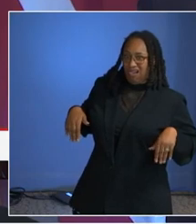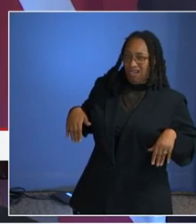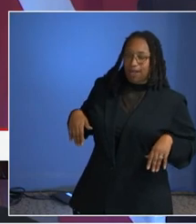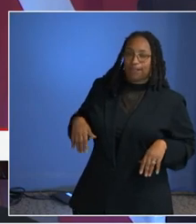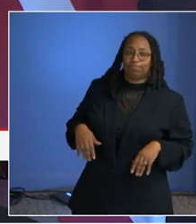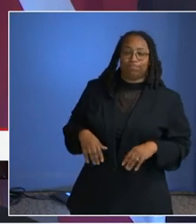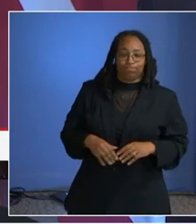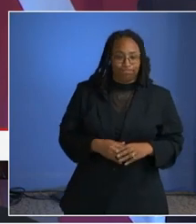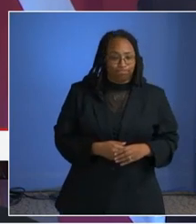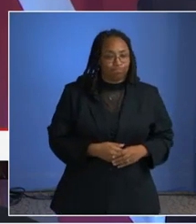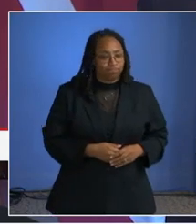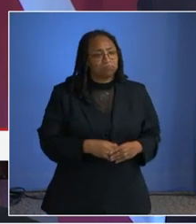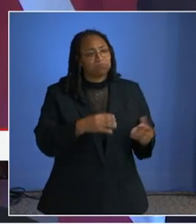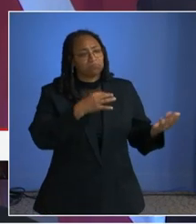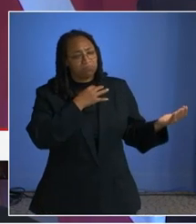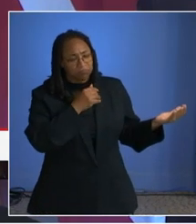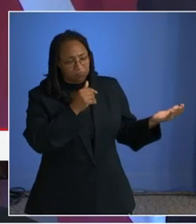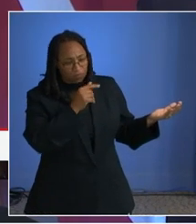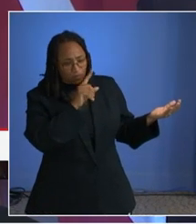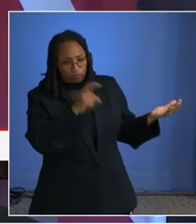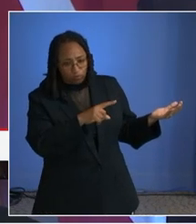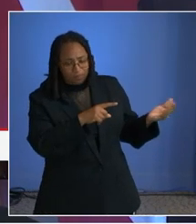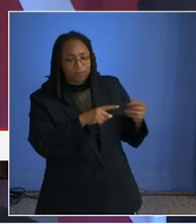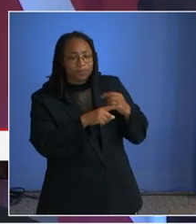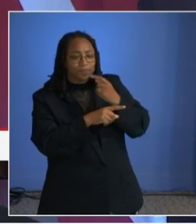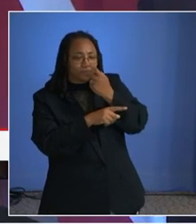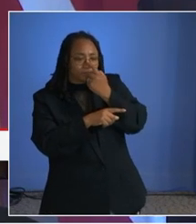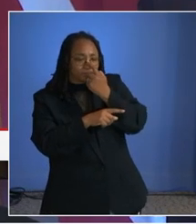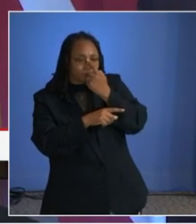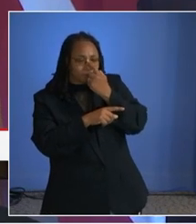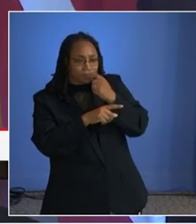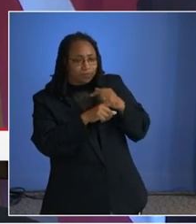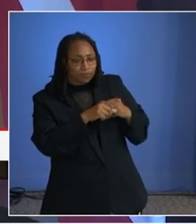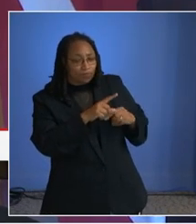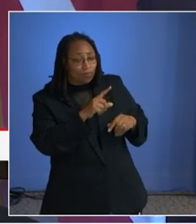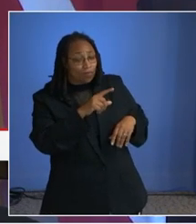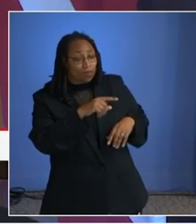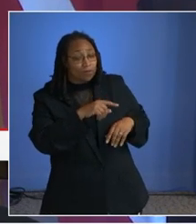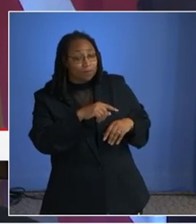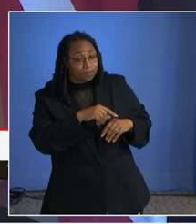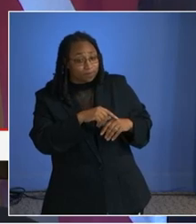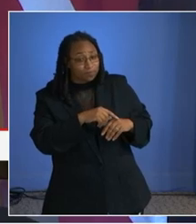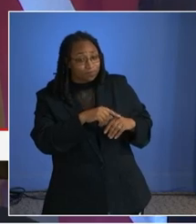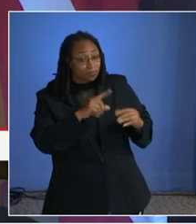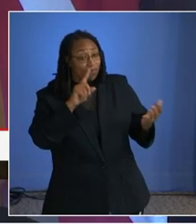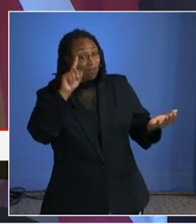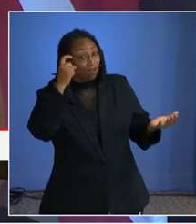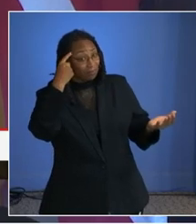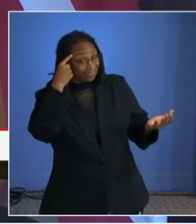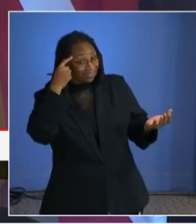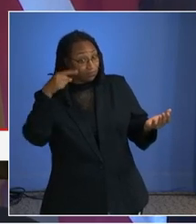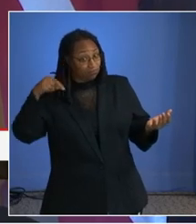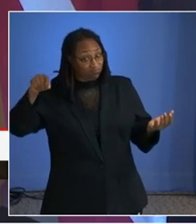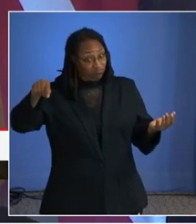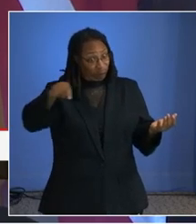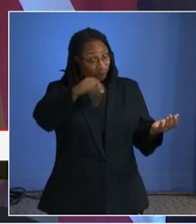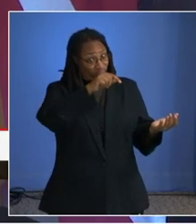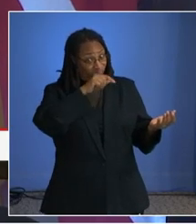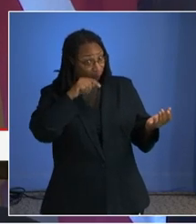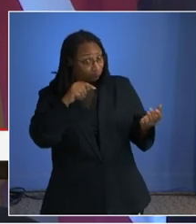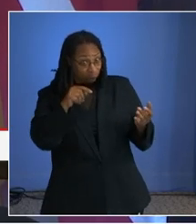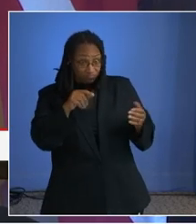I think that I've made very clear where I think the policies have been